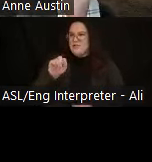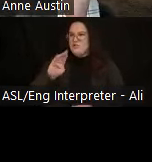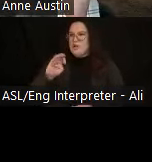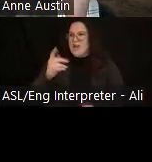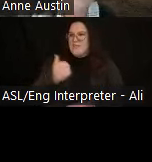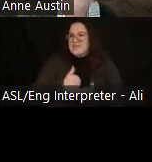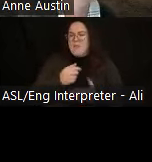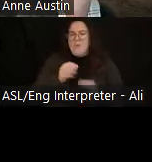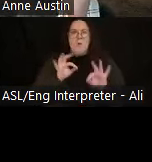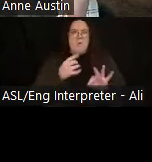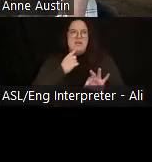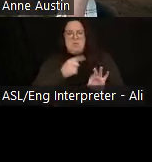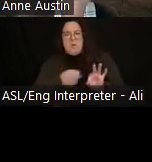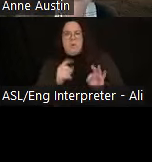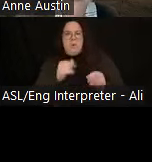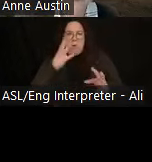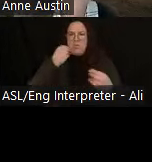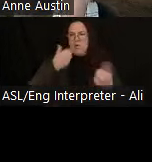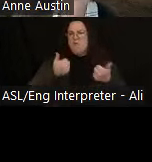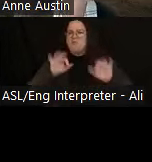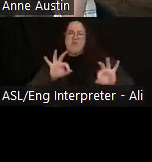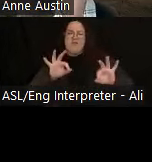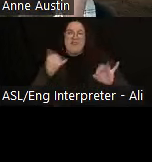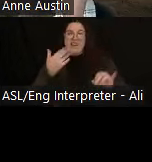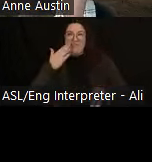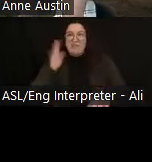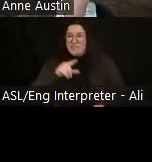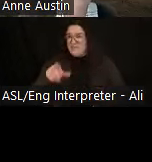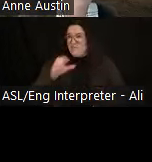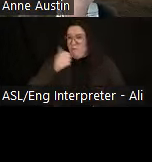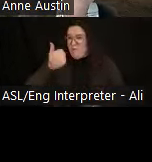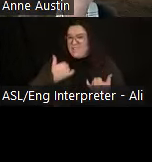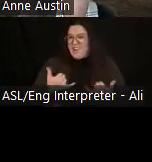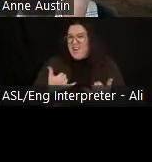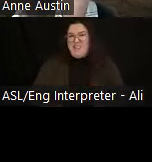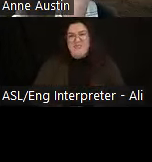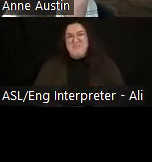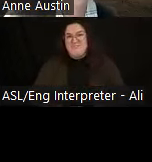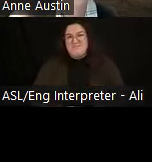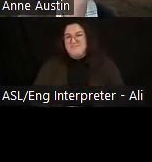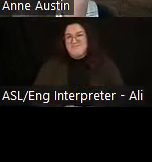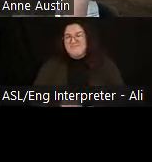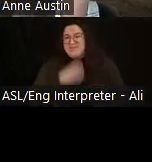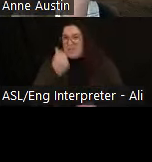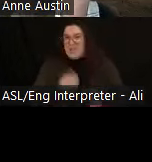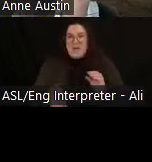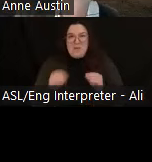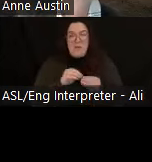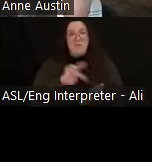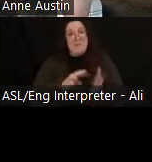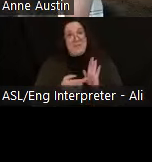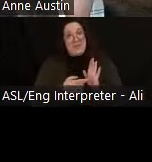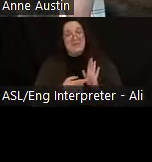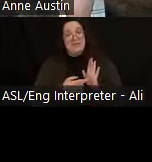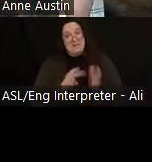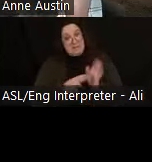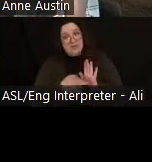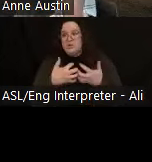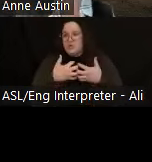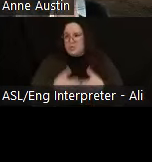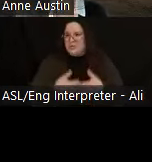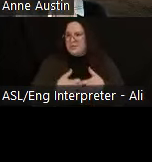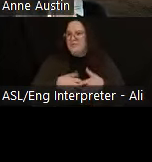were cool. But now look at you. Let's face it. You're not young anymore. You're not even close. That's why you need Turlington's lower back tattoo